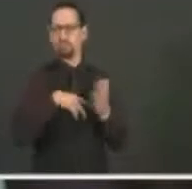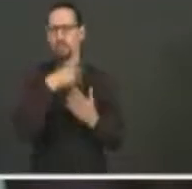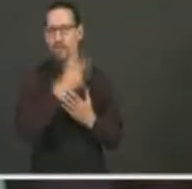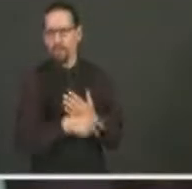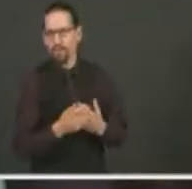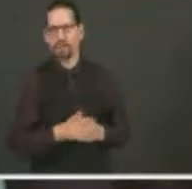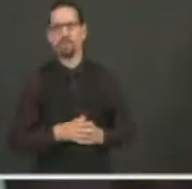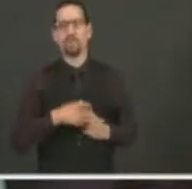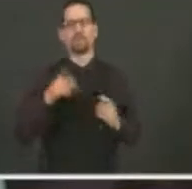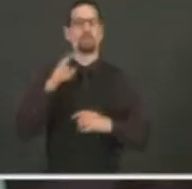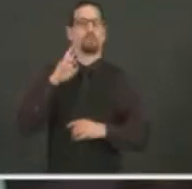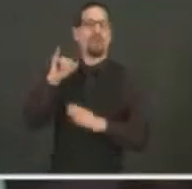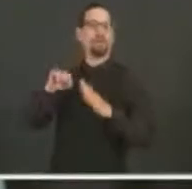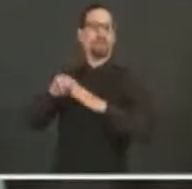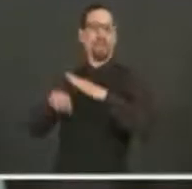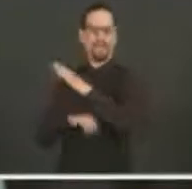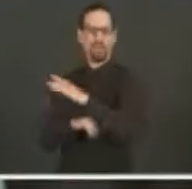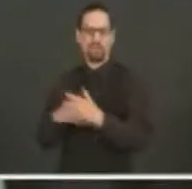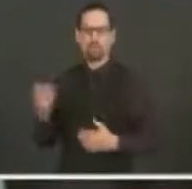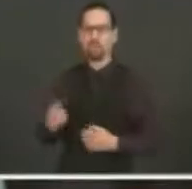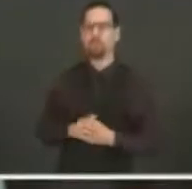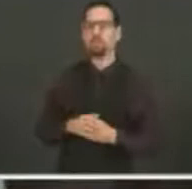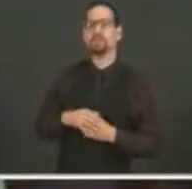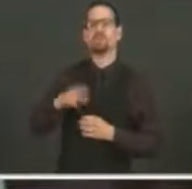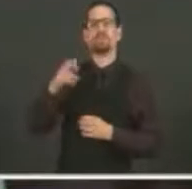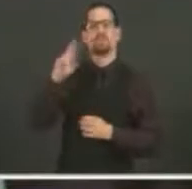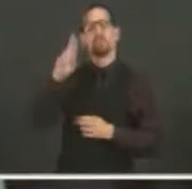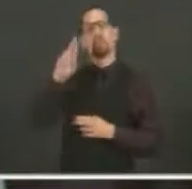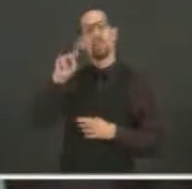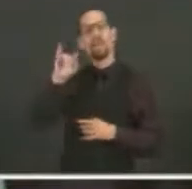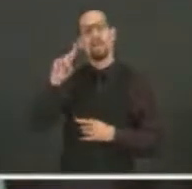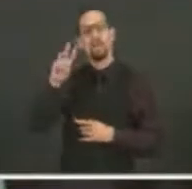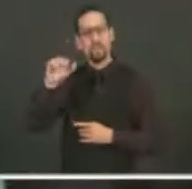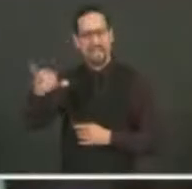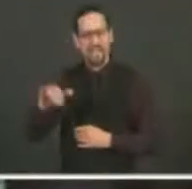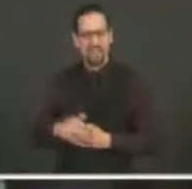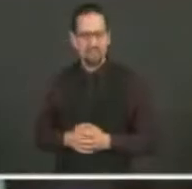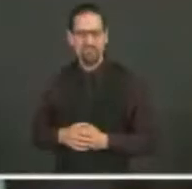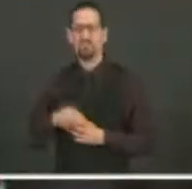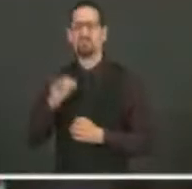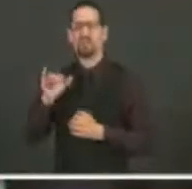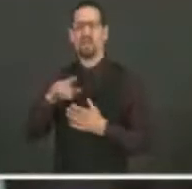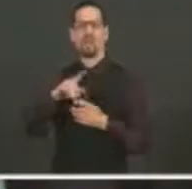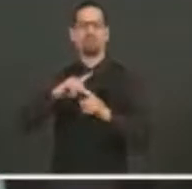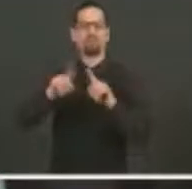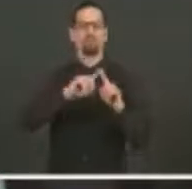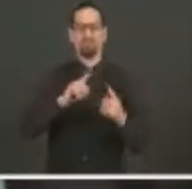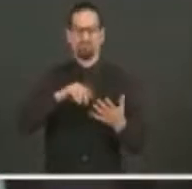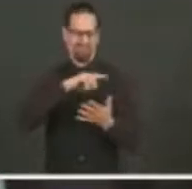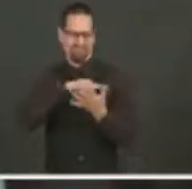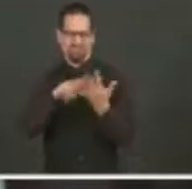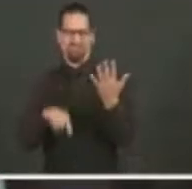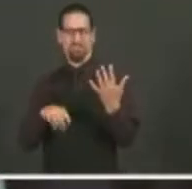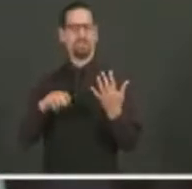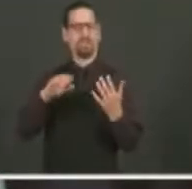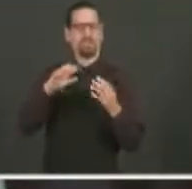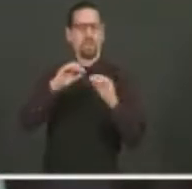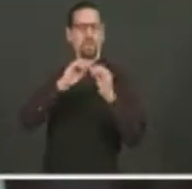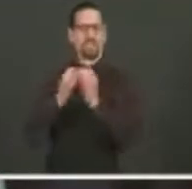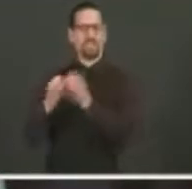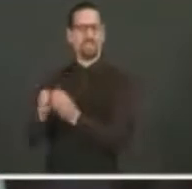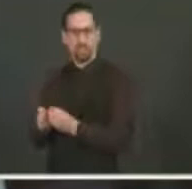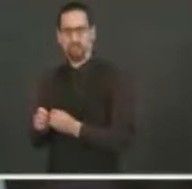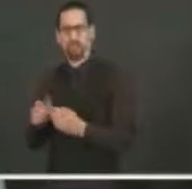Island Foundation, and the United Way. Because of those partners and some work that we've done, I'm launching the fund today